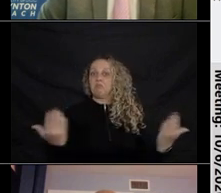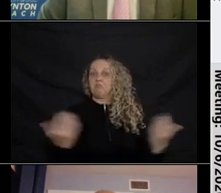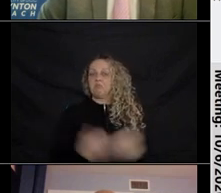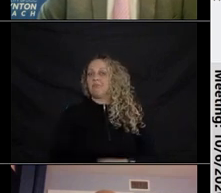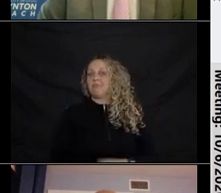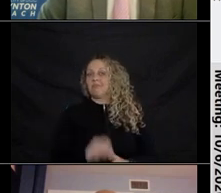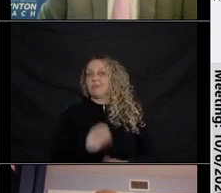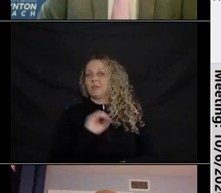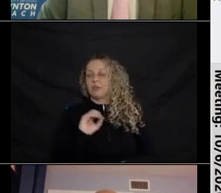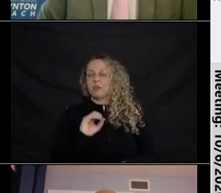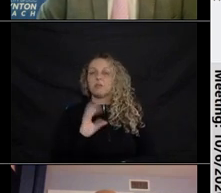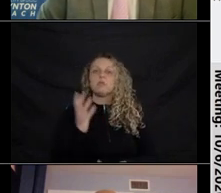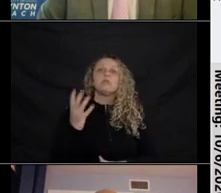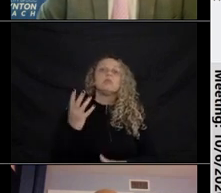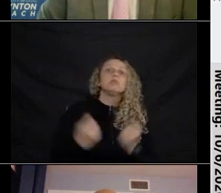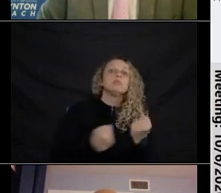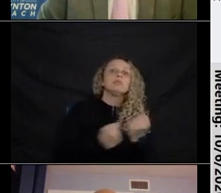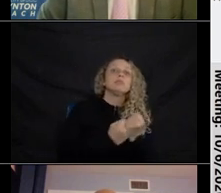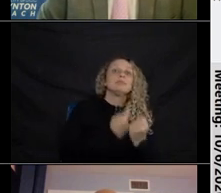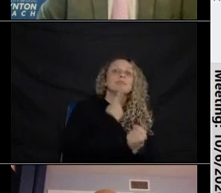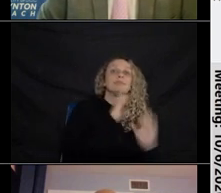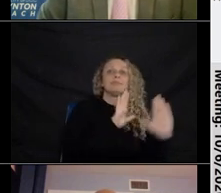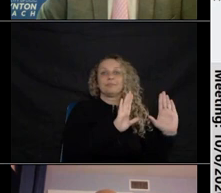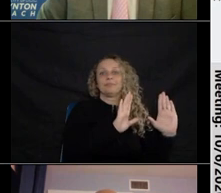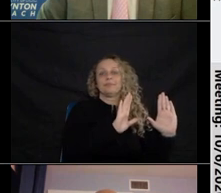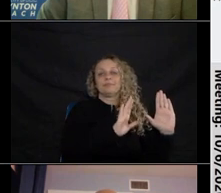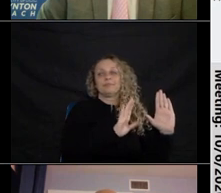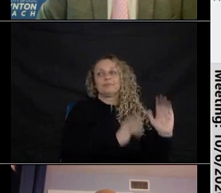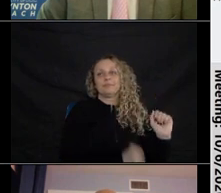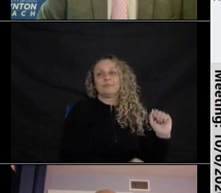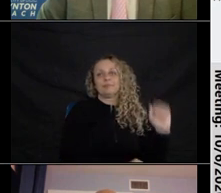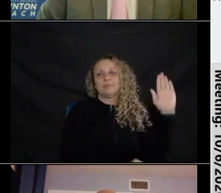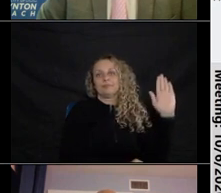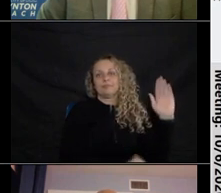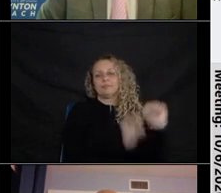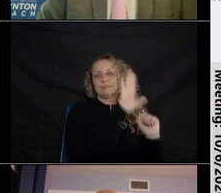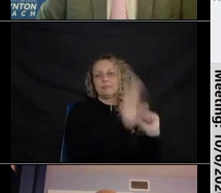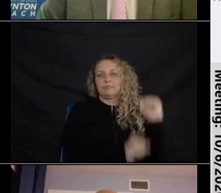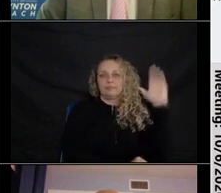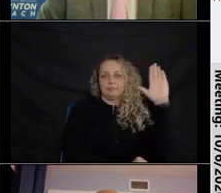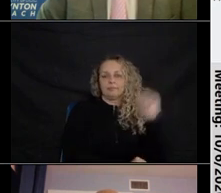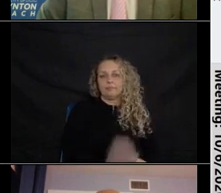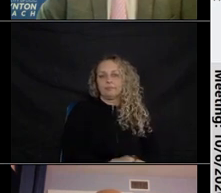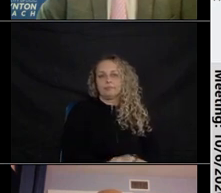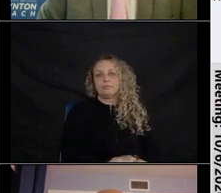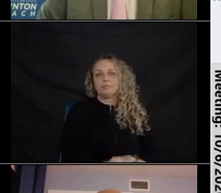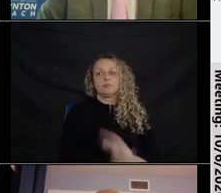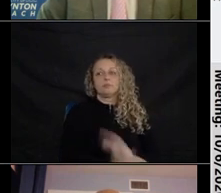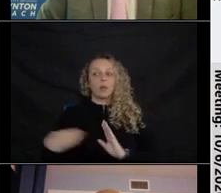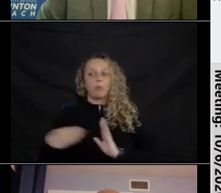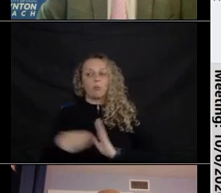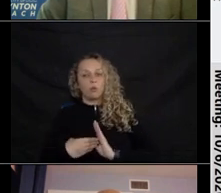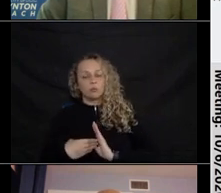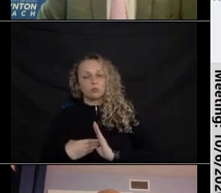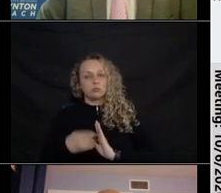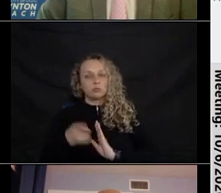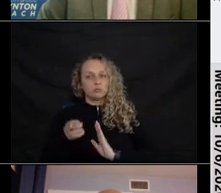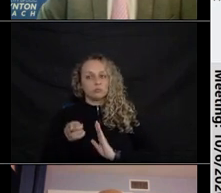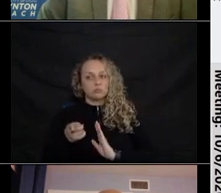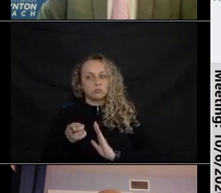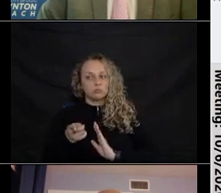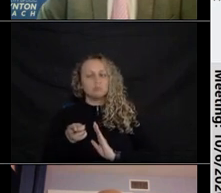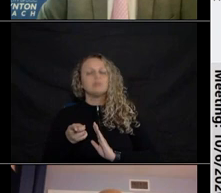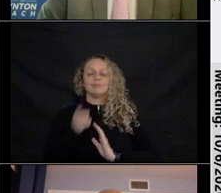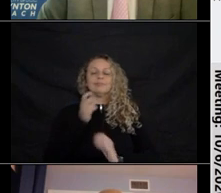Seeing none, all those in favor state so by saying aye. Aye. Aye. All those opposed?